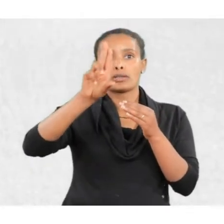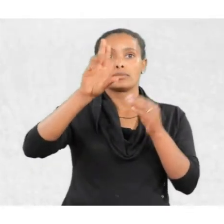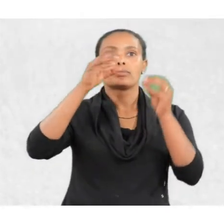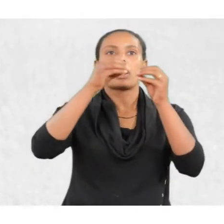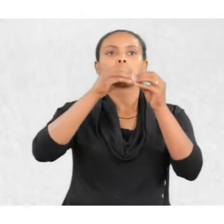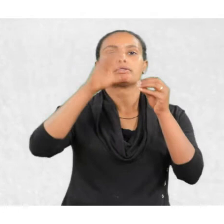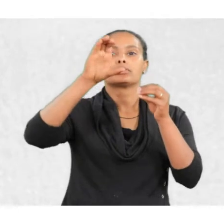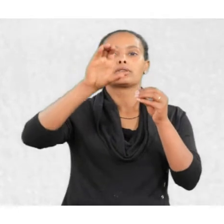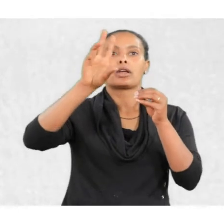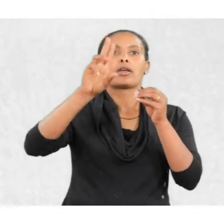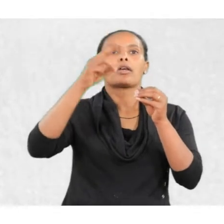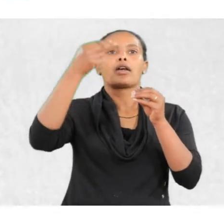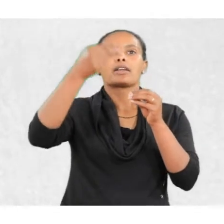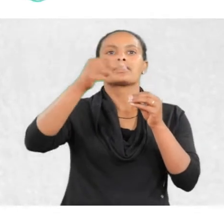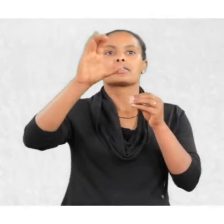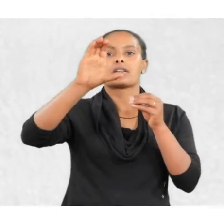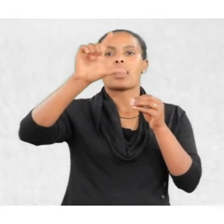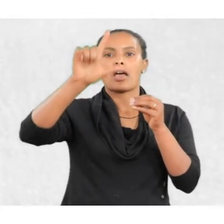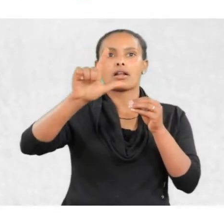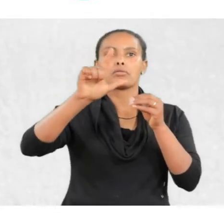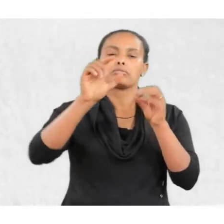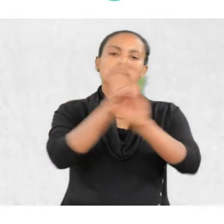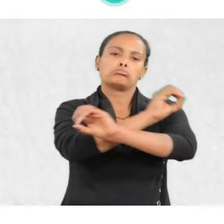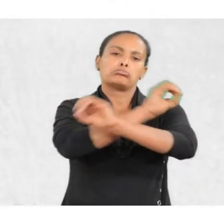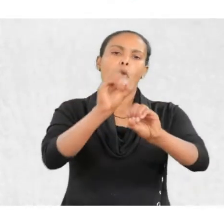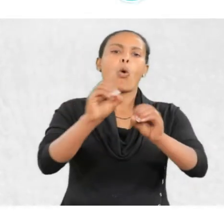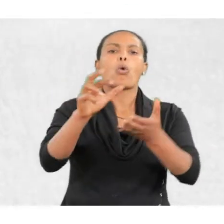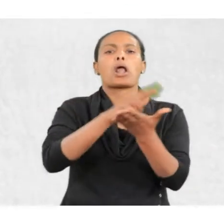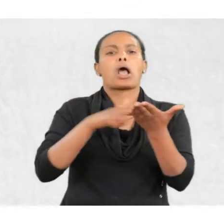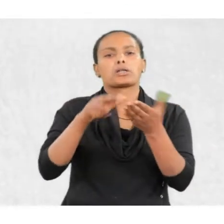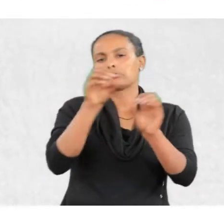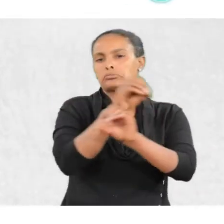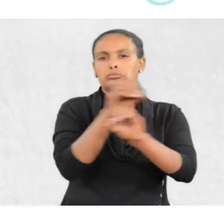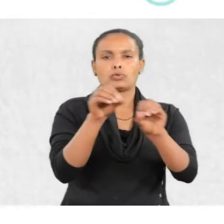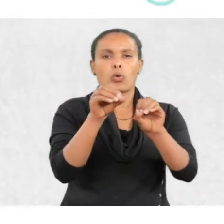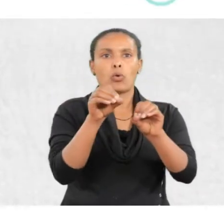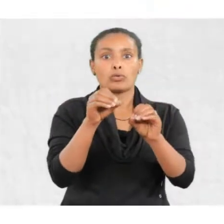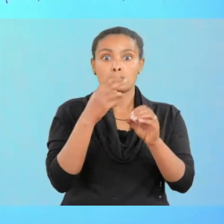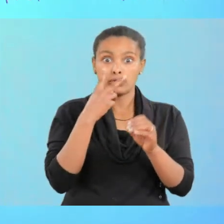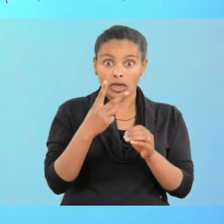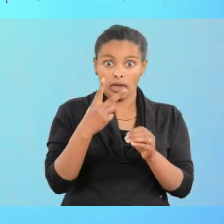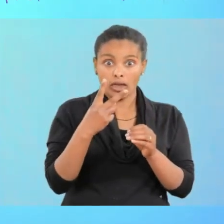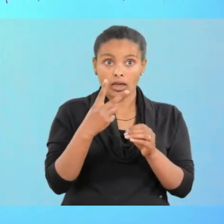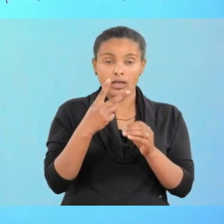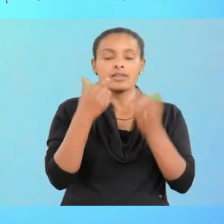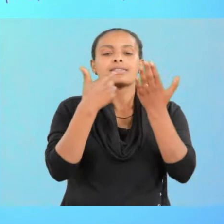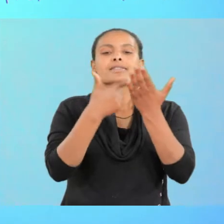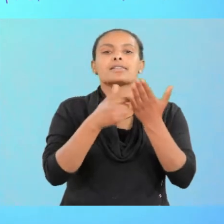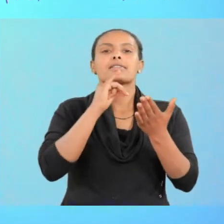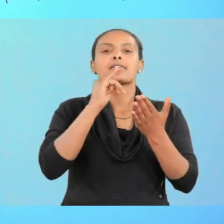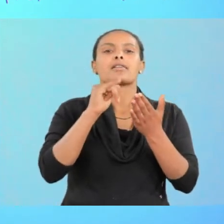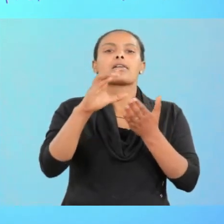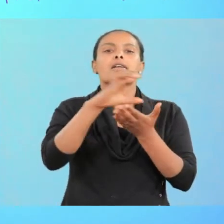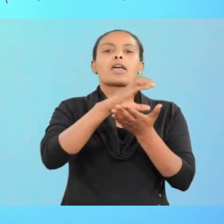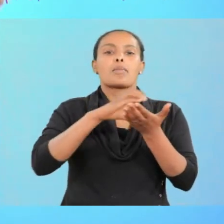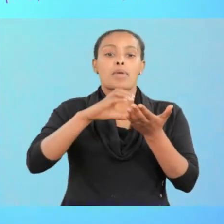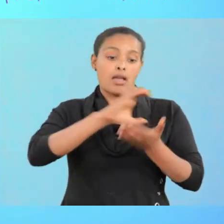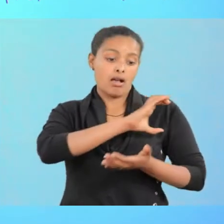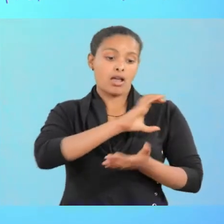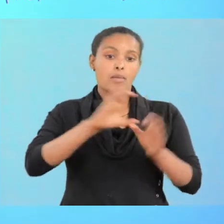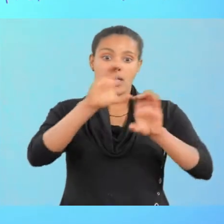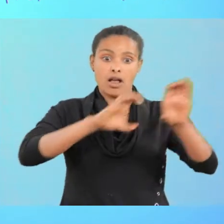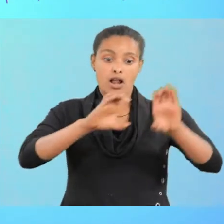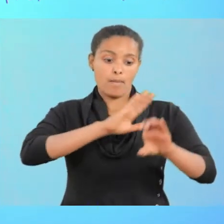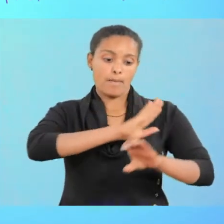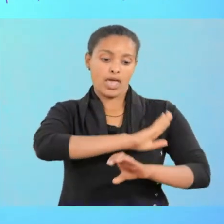plus HCl, no reaction. You see? Now this is chemical behavior